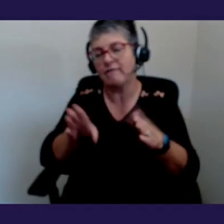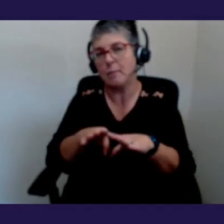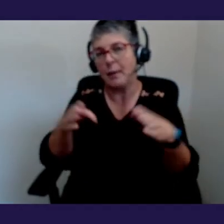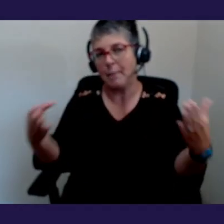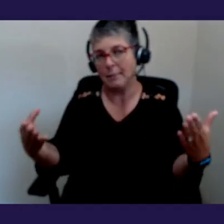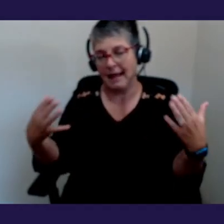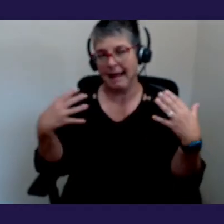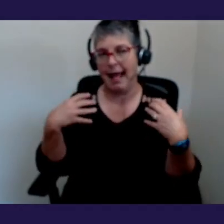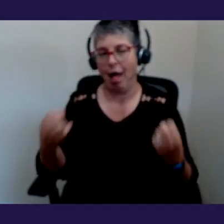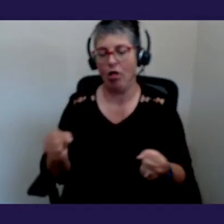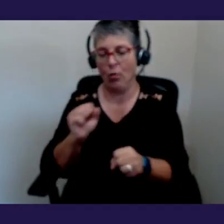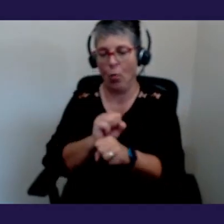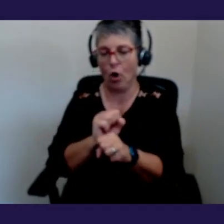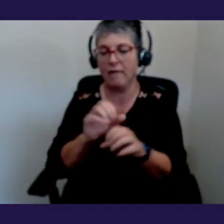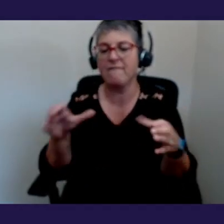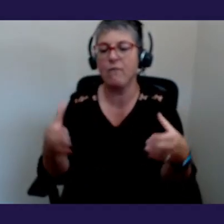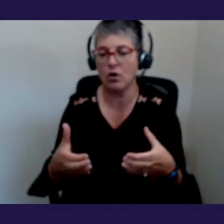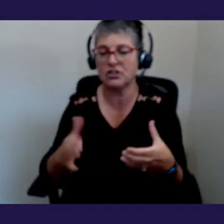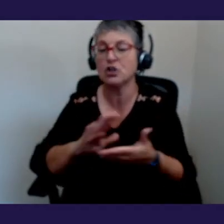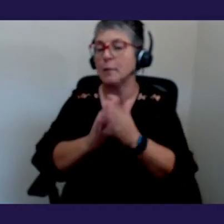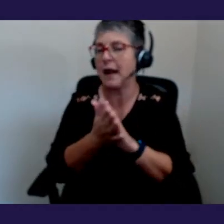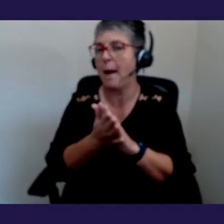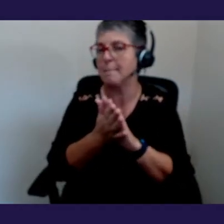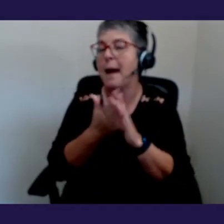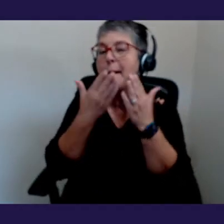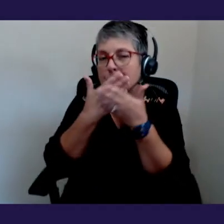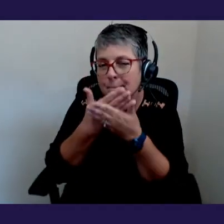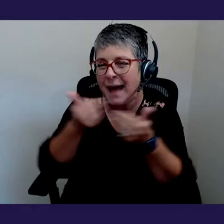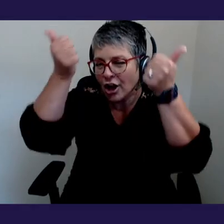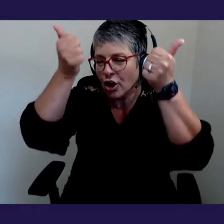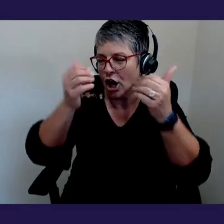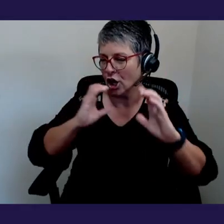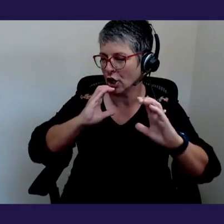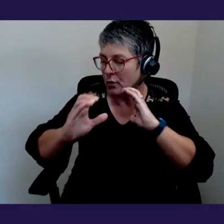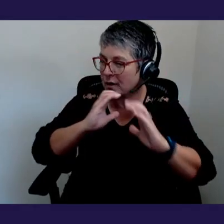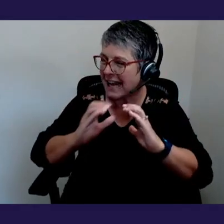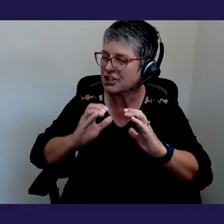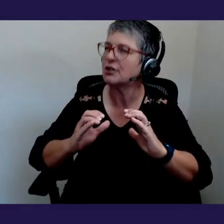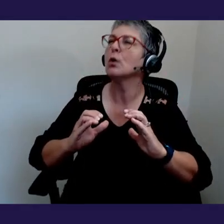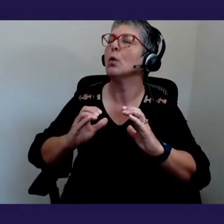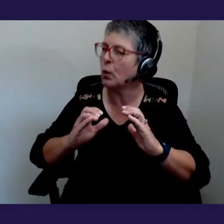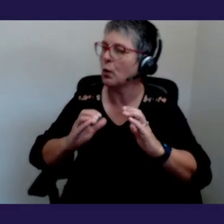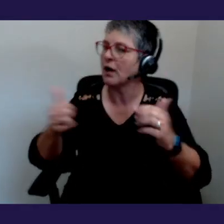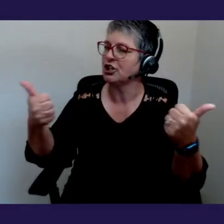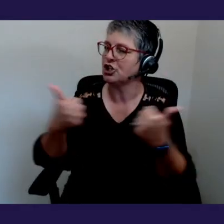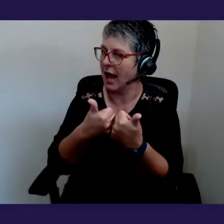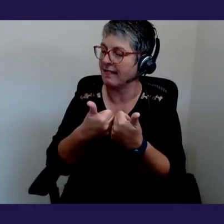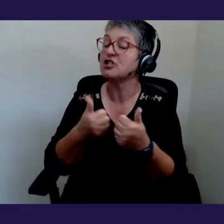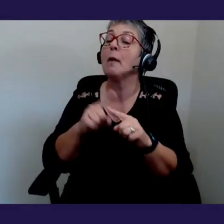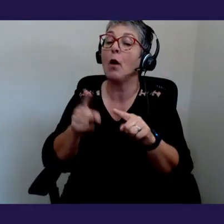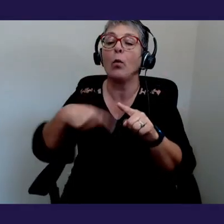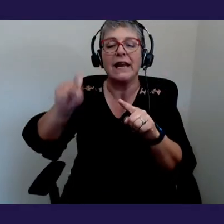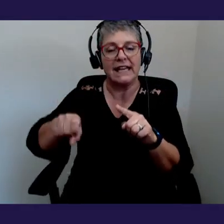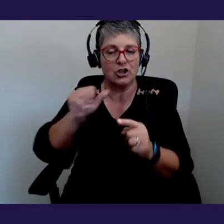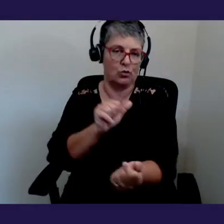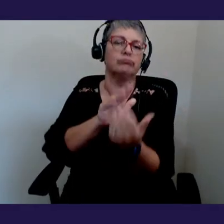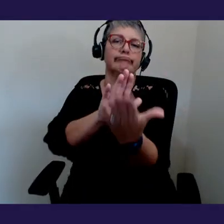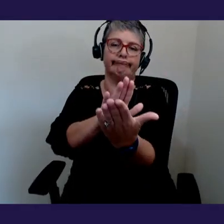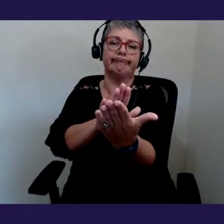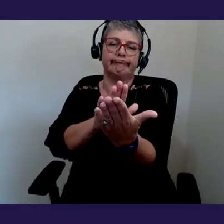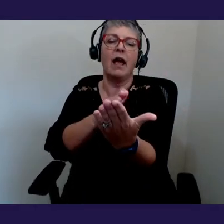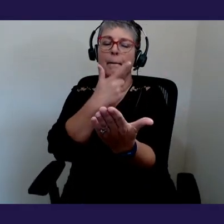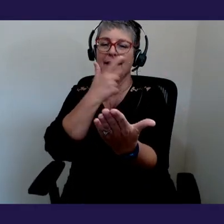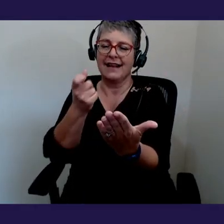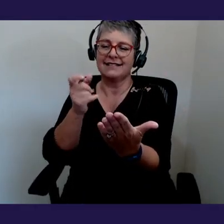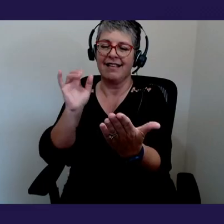more effective communicators is challenging, but something that we need to take on because it's going to look different in different communities. And